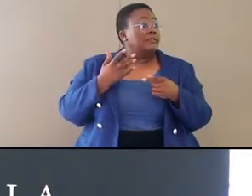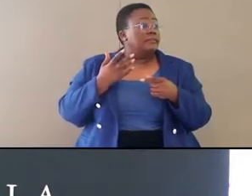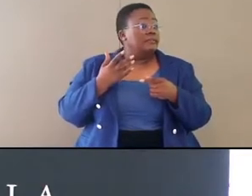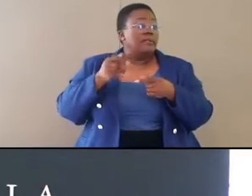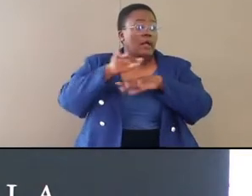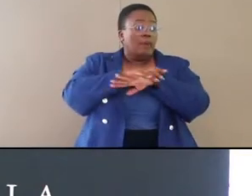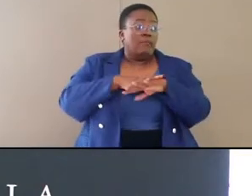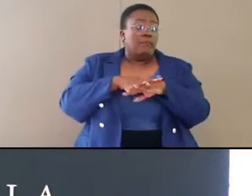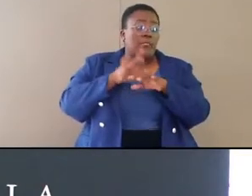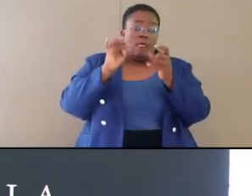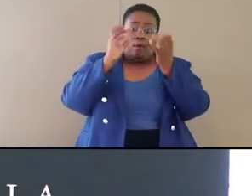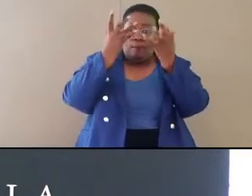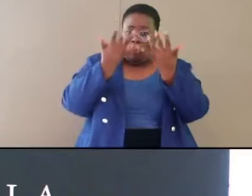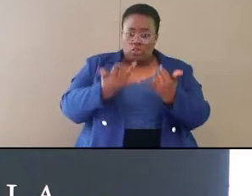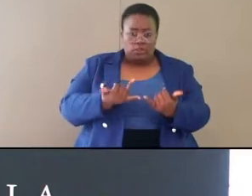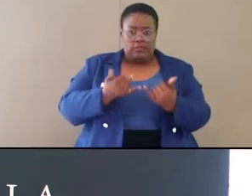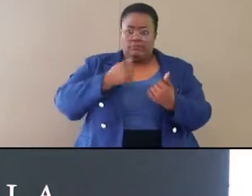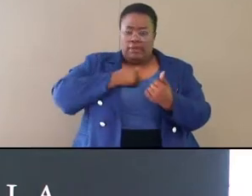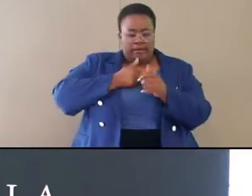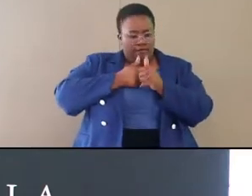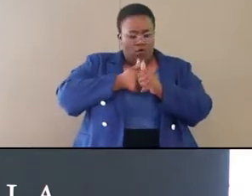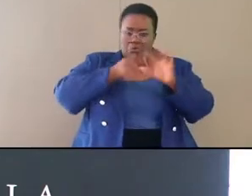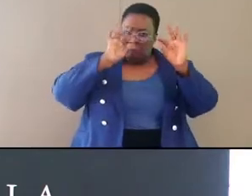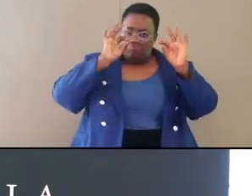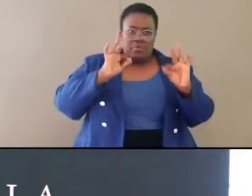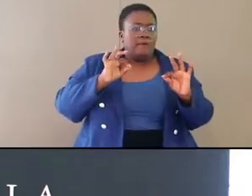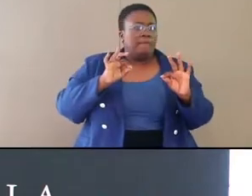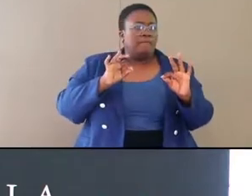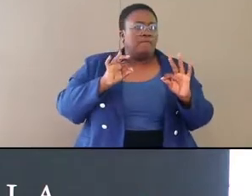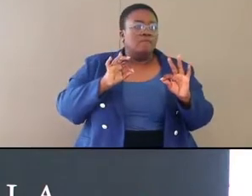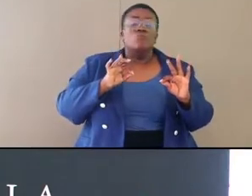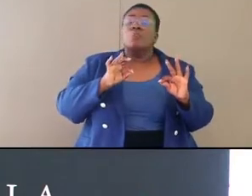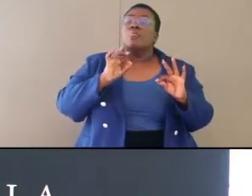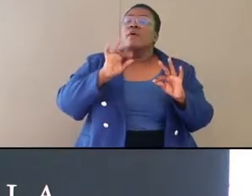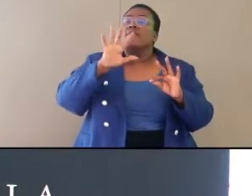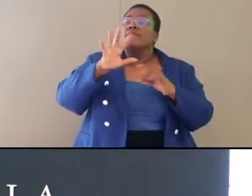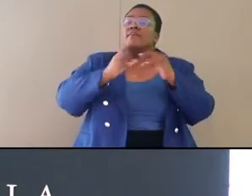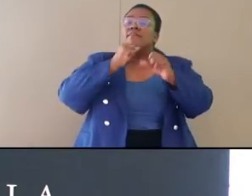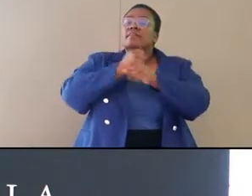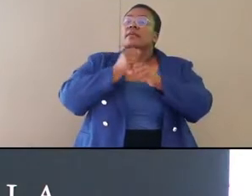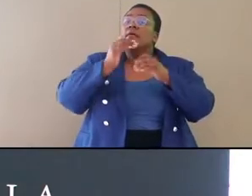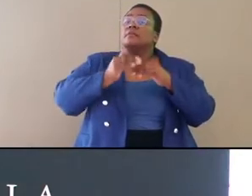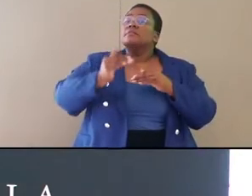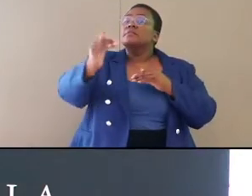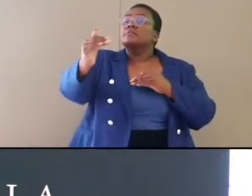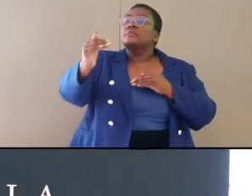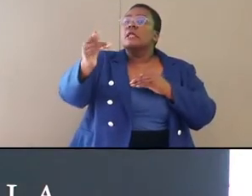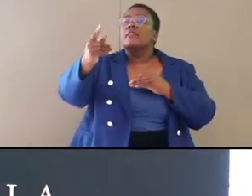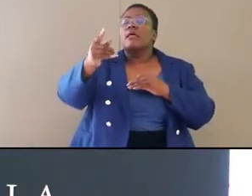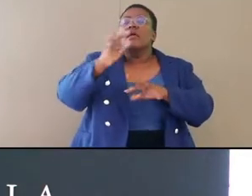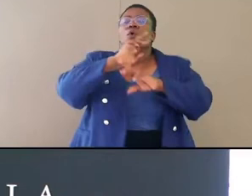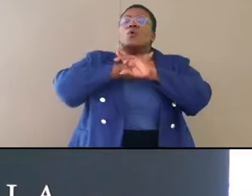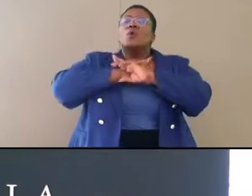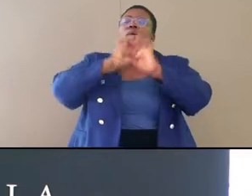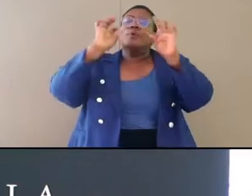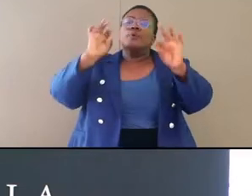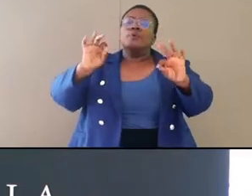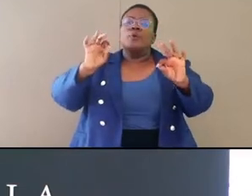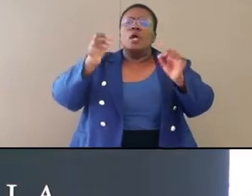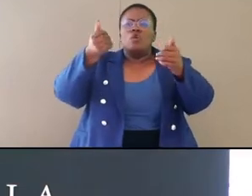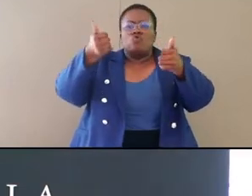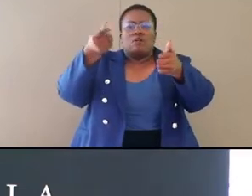say 50 years from now where they are, they will go and retire with good